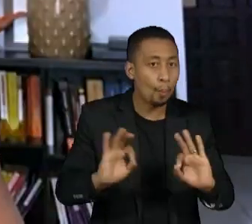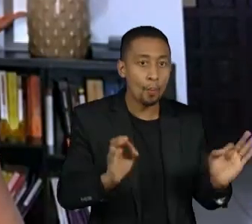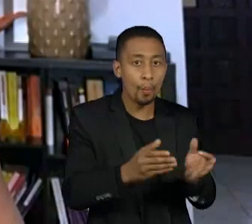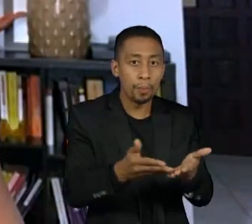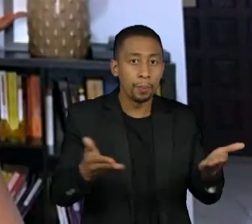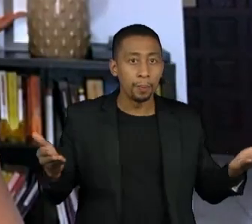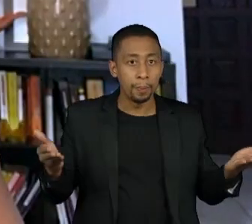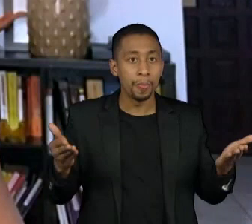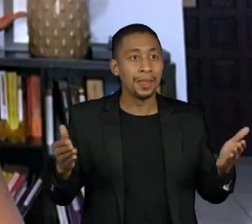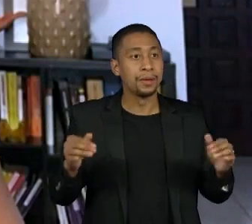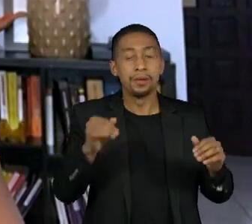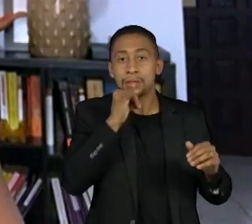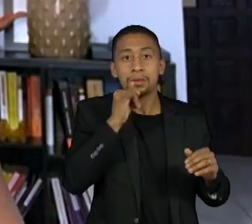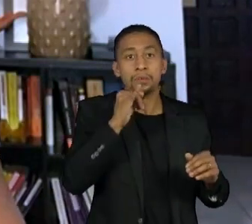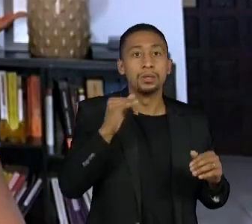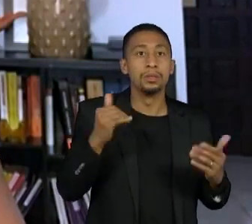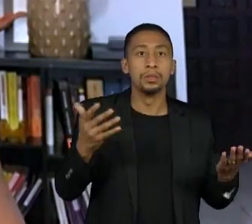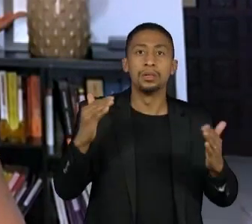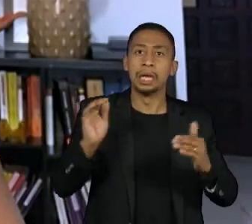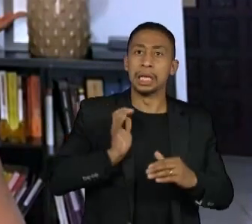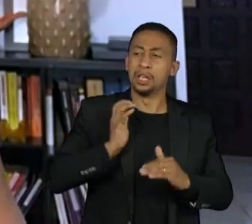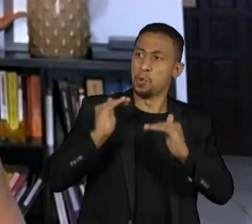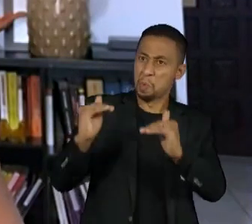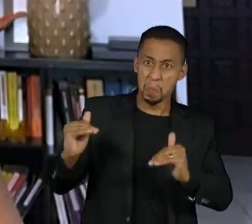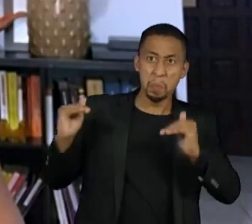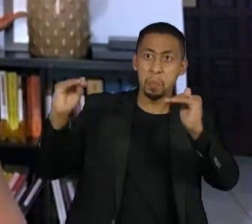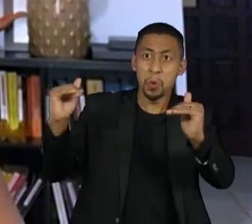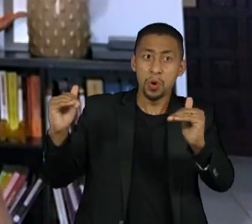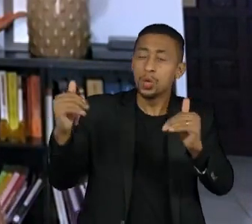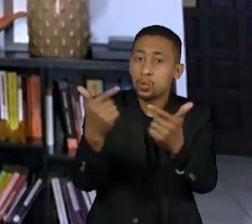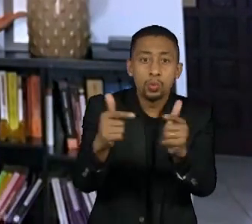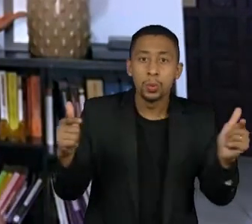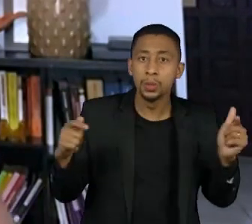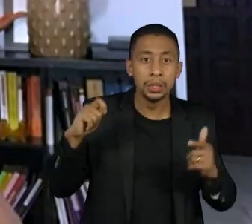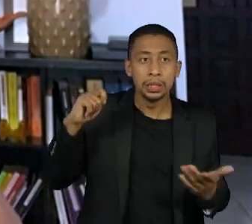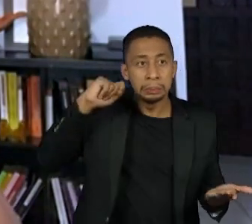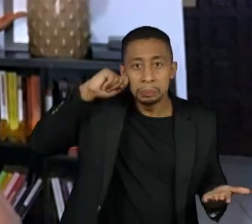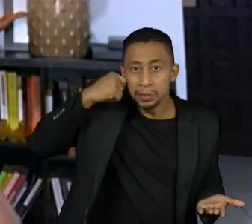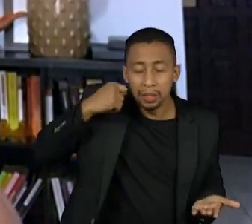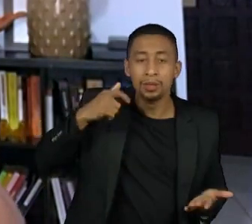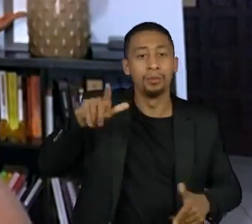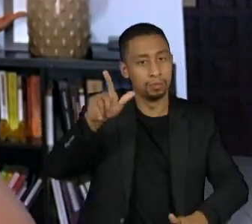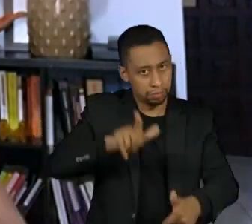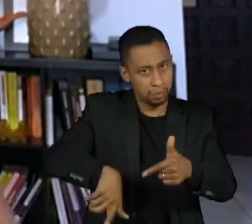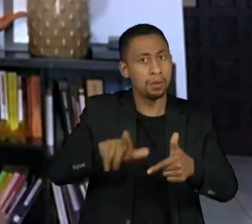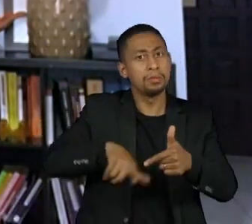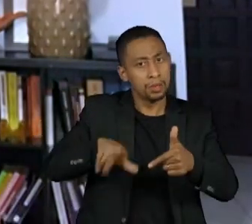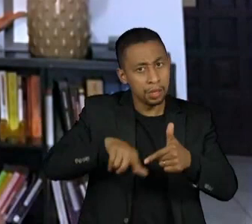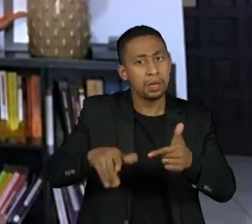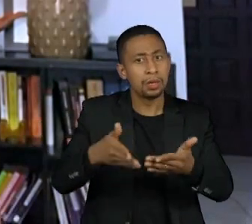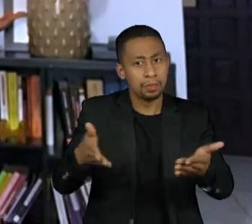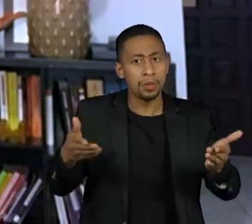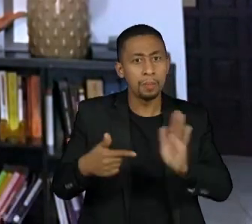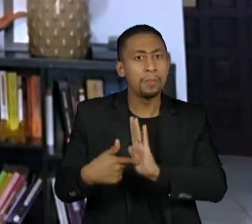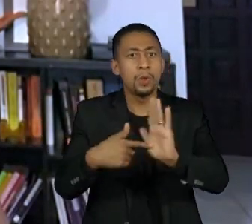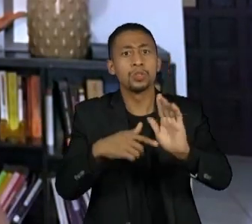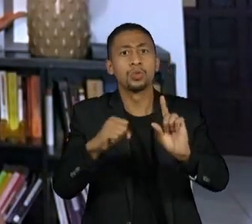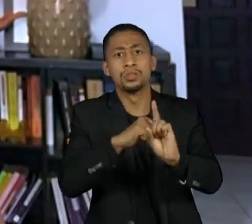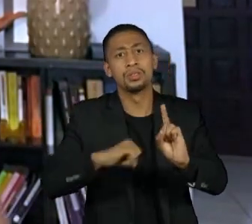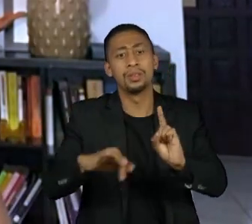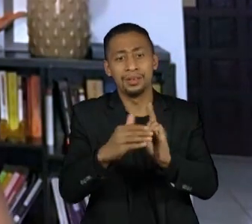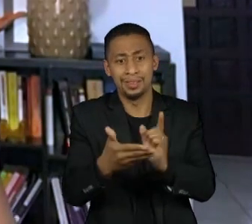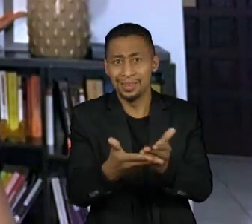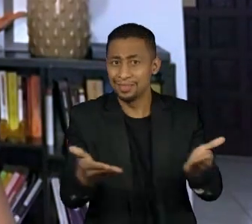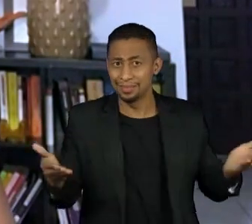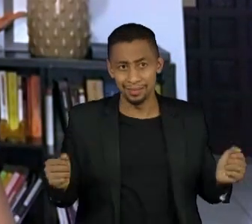higher you go, then it's a problem. It's a problem. It says something about that society. Because I think that ability does